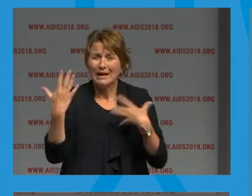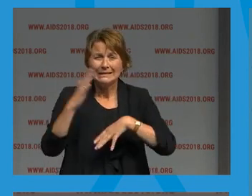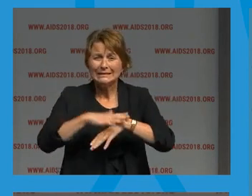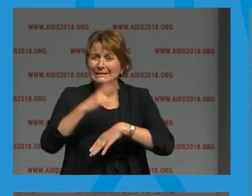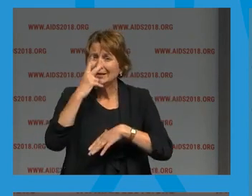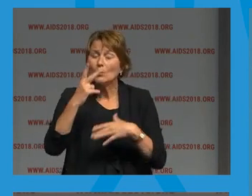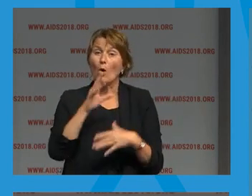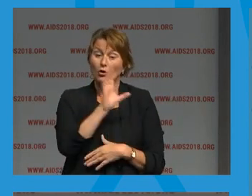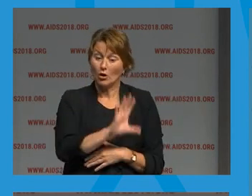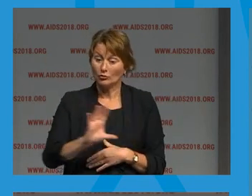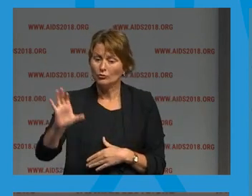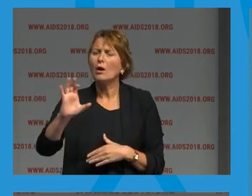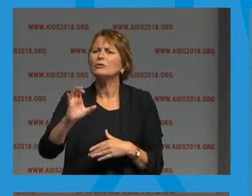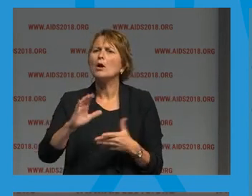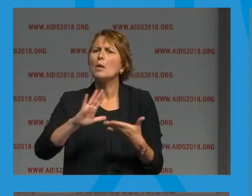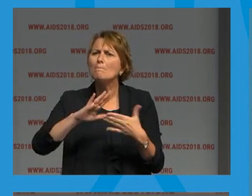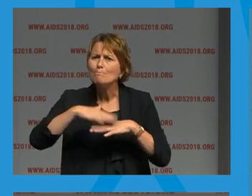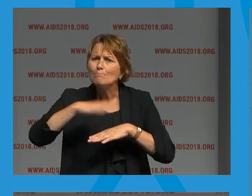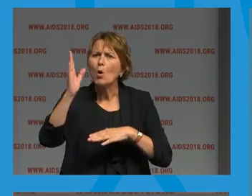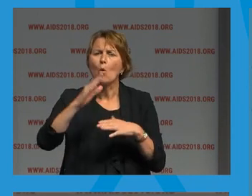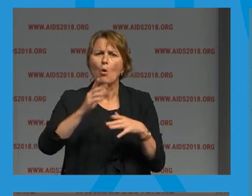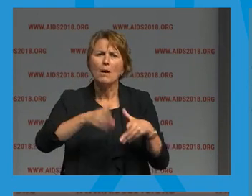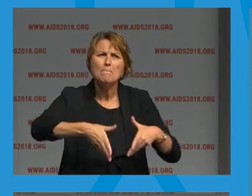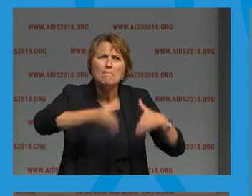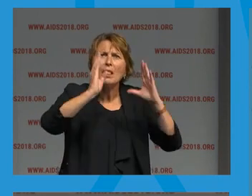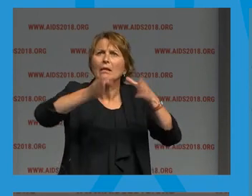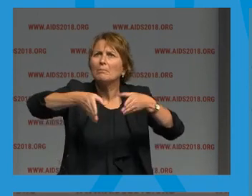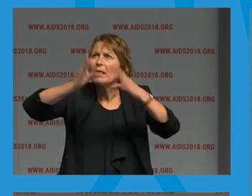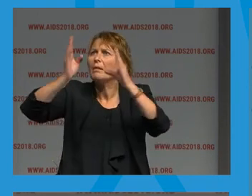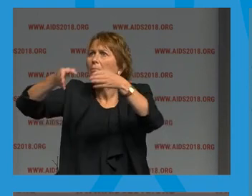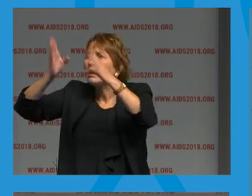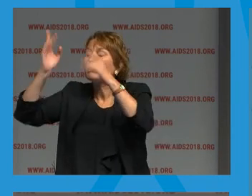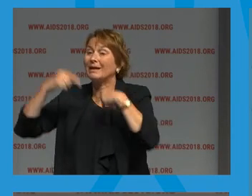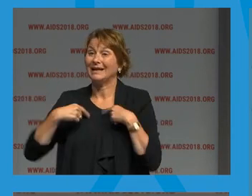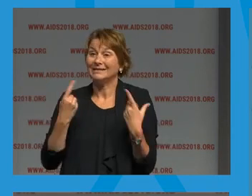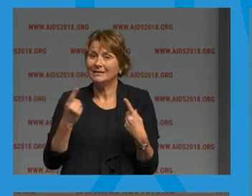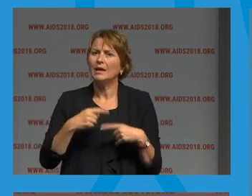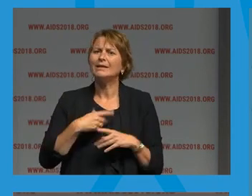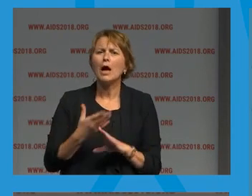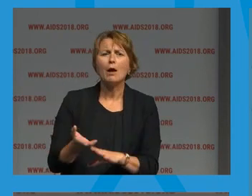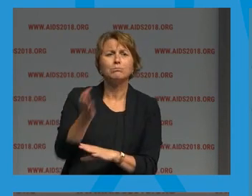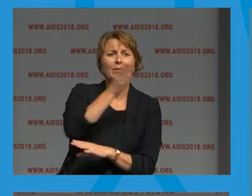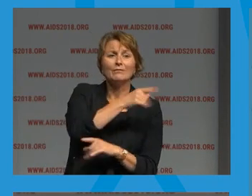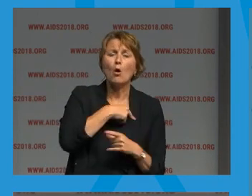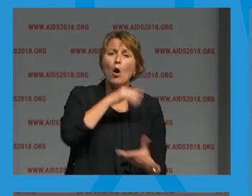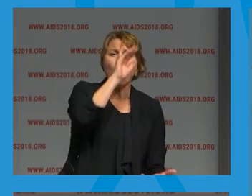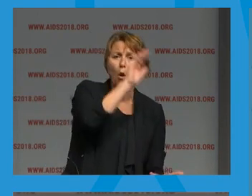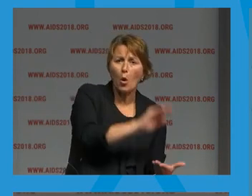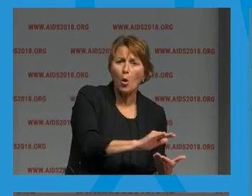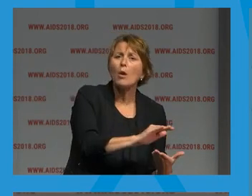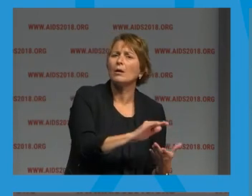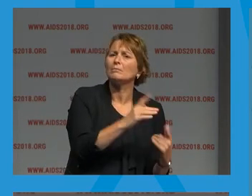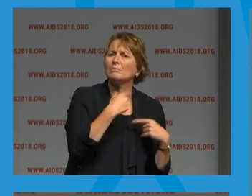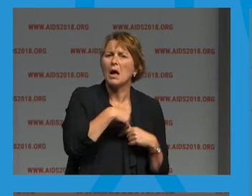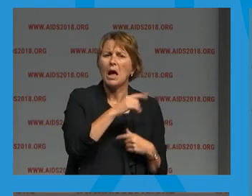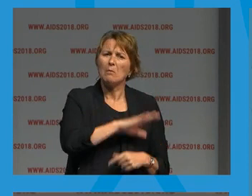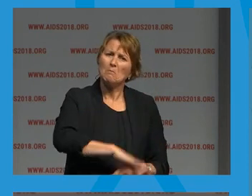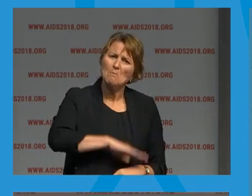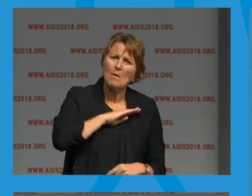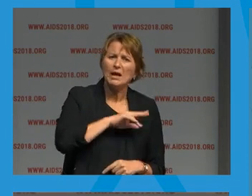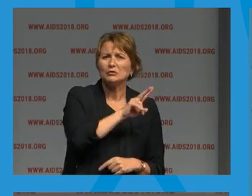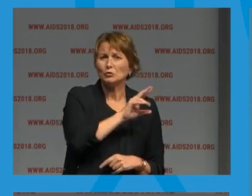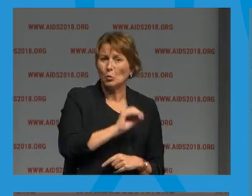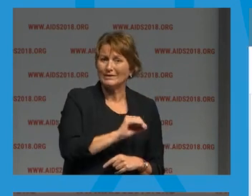countries, and when there are twice as many 15 to 24-year-olds as there are in sub-Saharan Africa entering